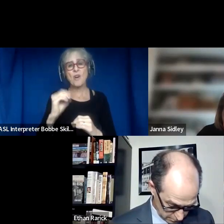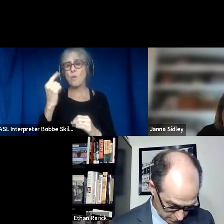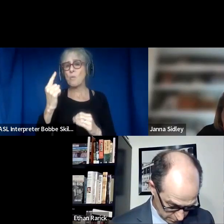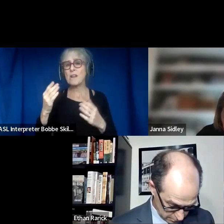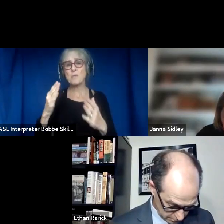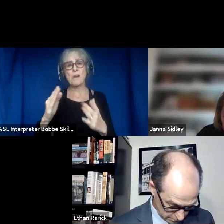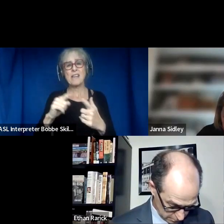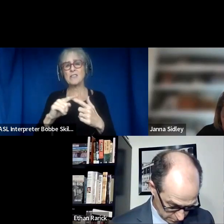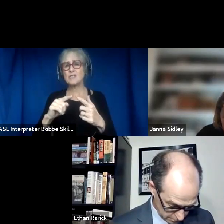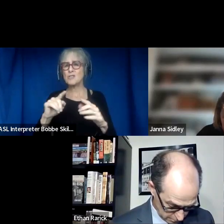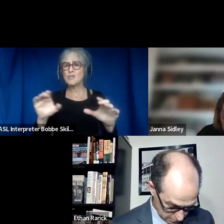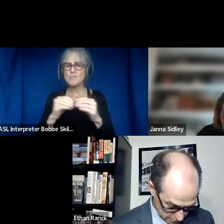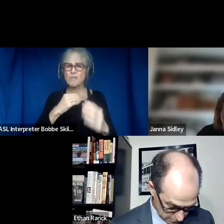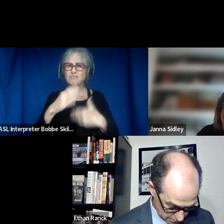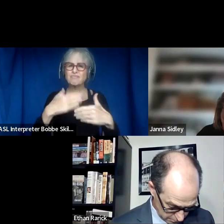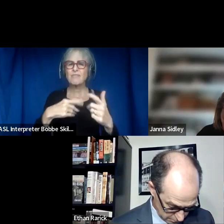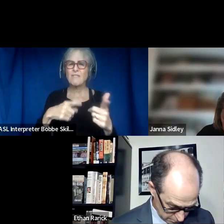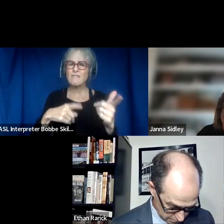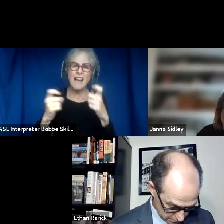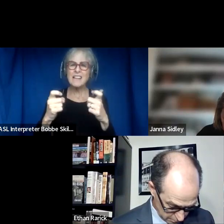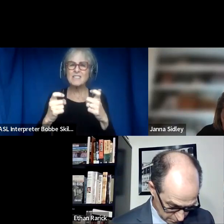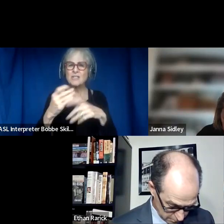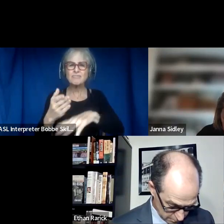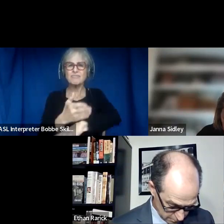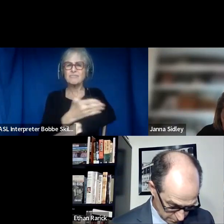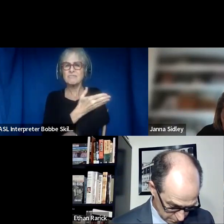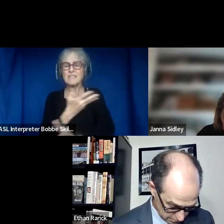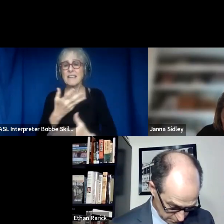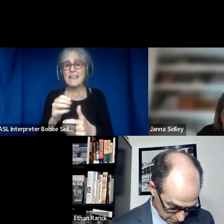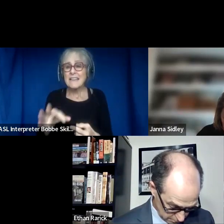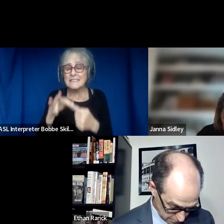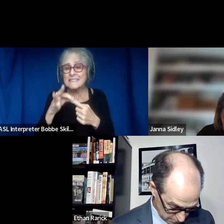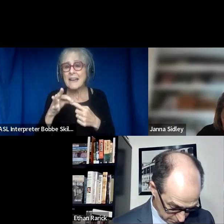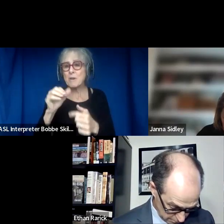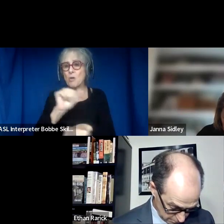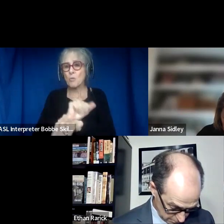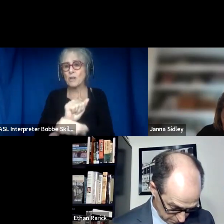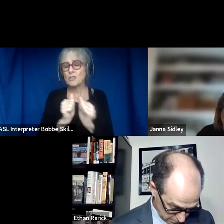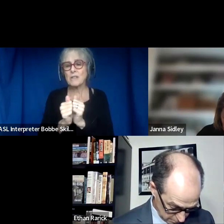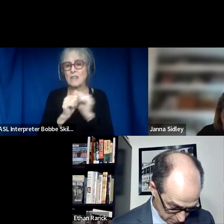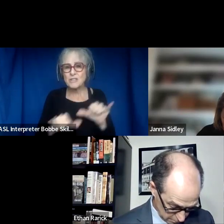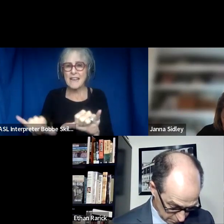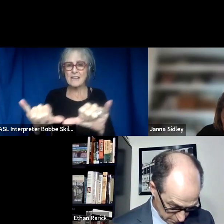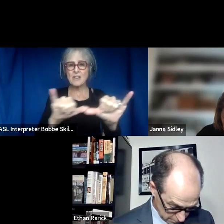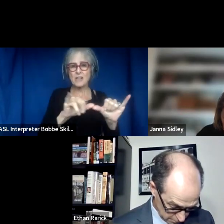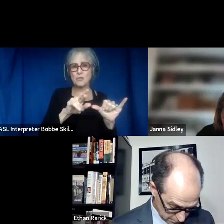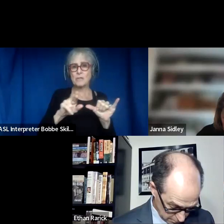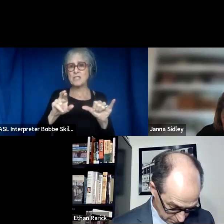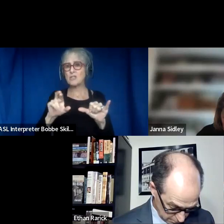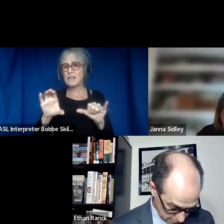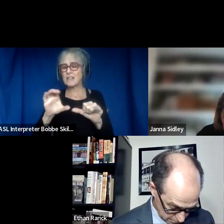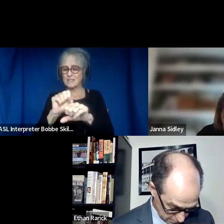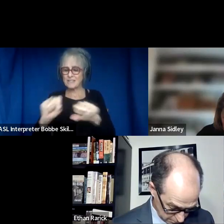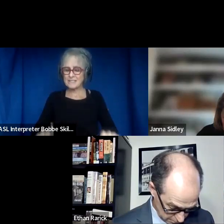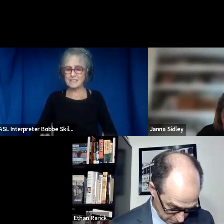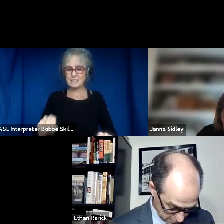of this effort other than all of us to work together, standardize the regional center system of care, and make